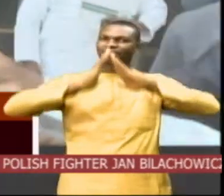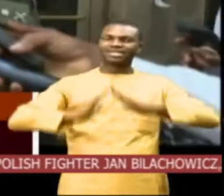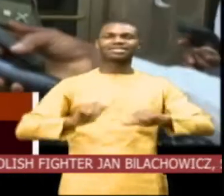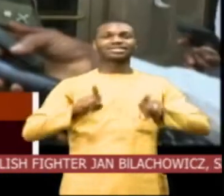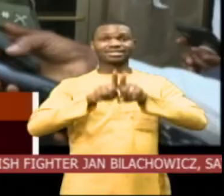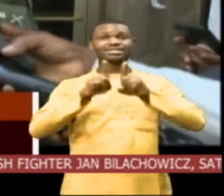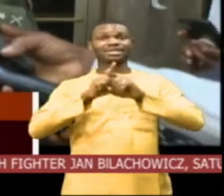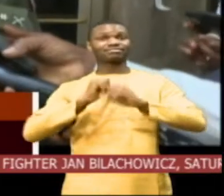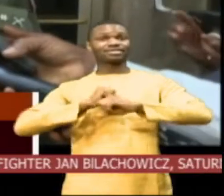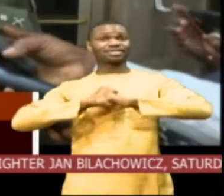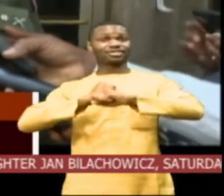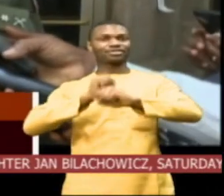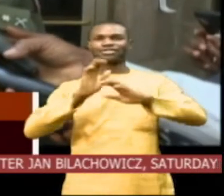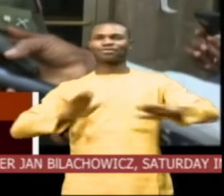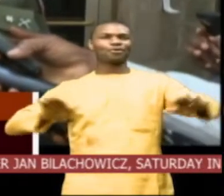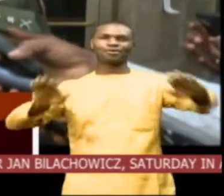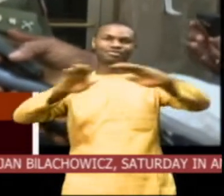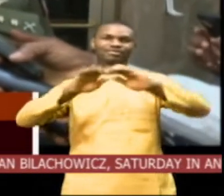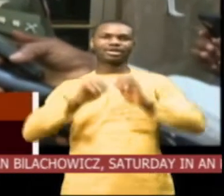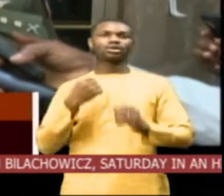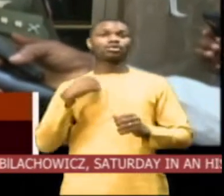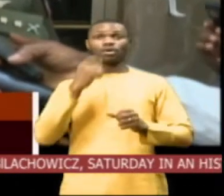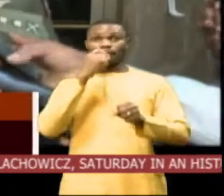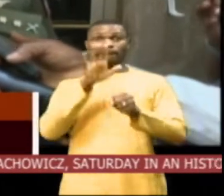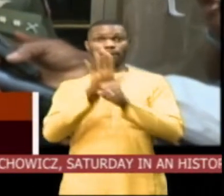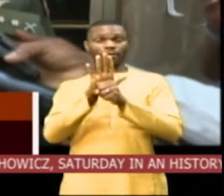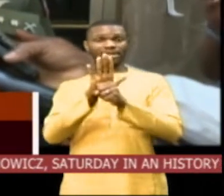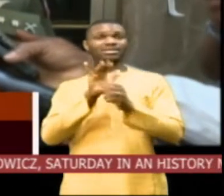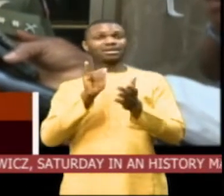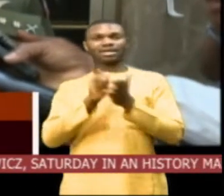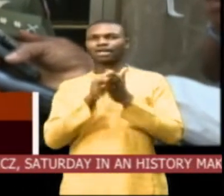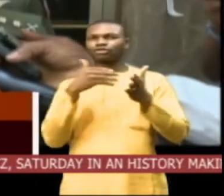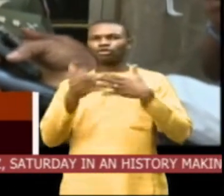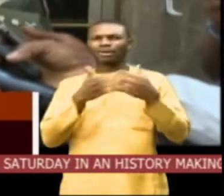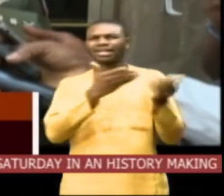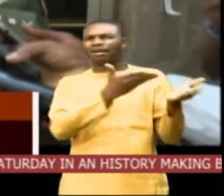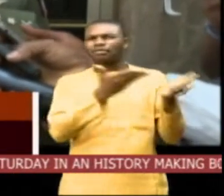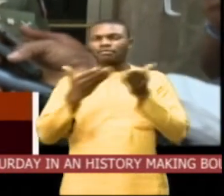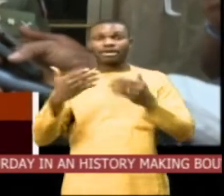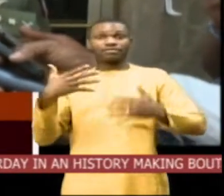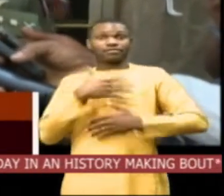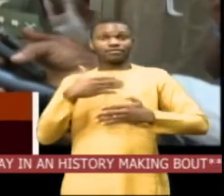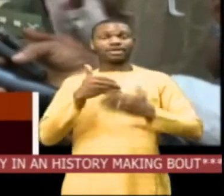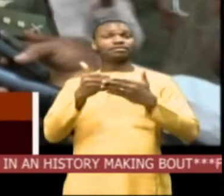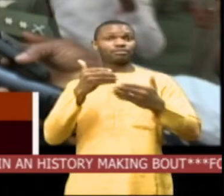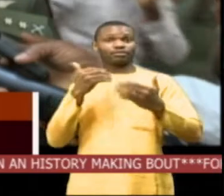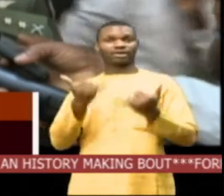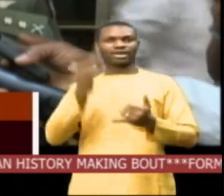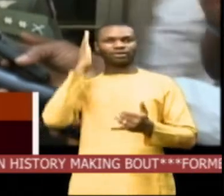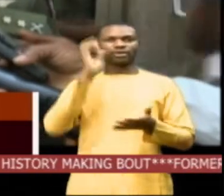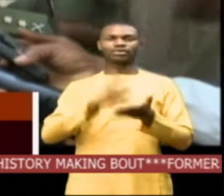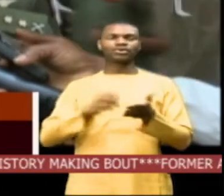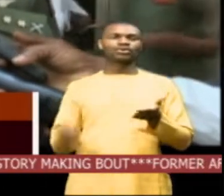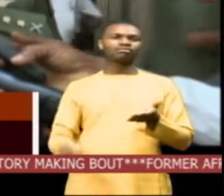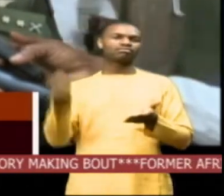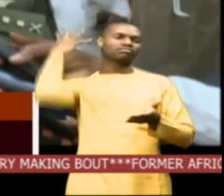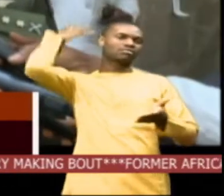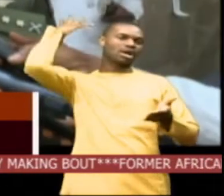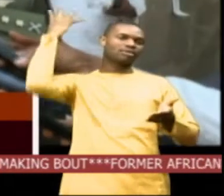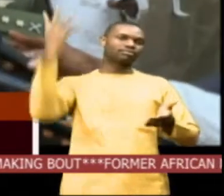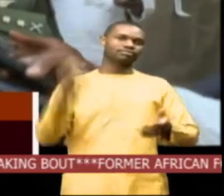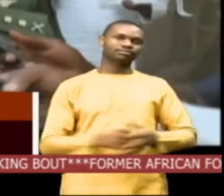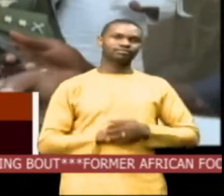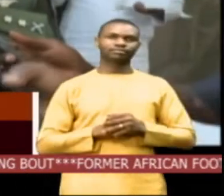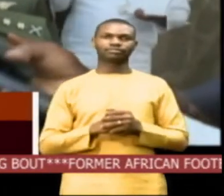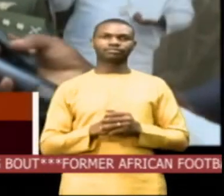land. And we ensure that Nigerians, whatever bring fear to them before now, will be a thing of the past. How do you